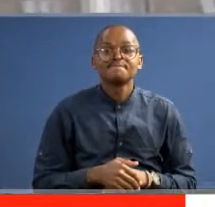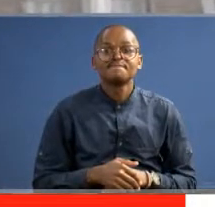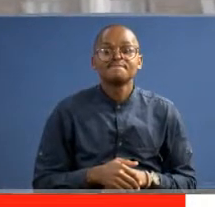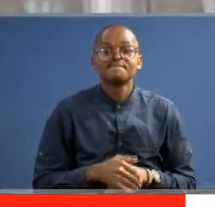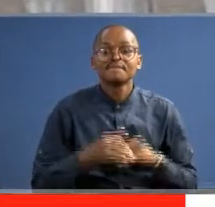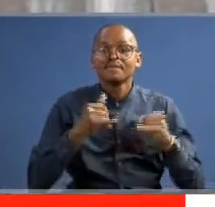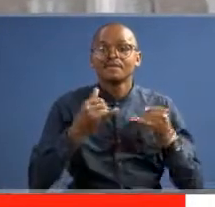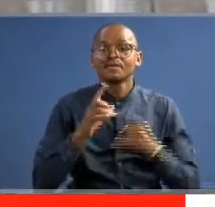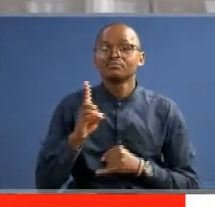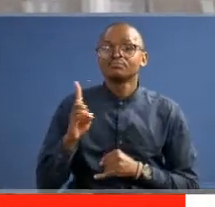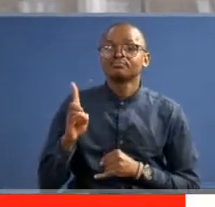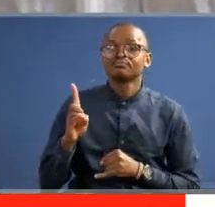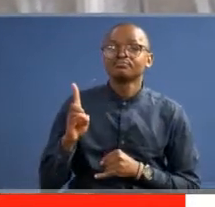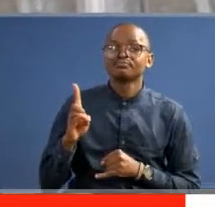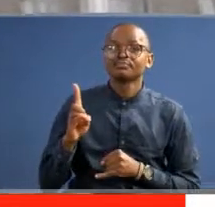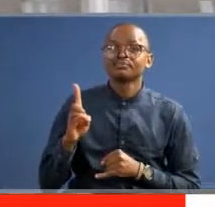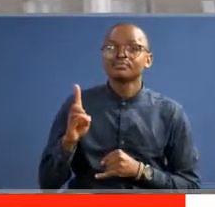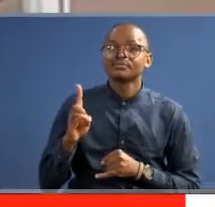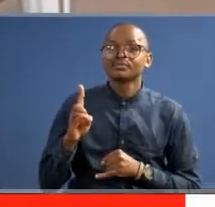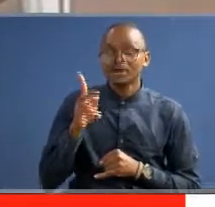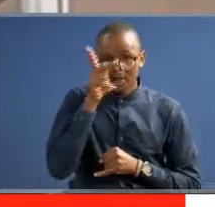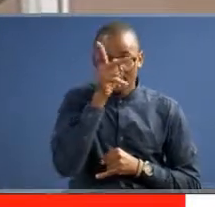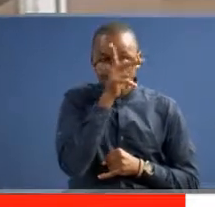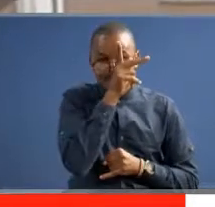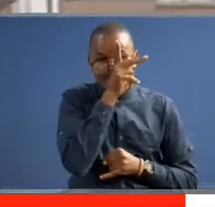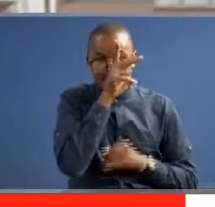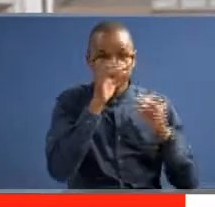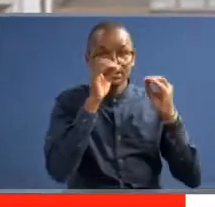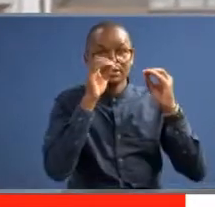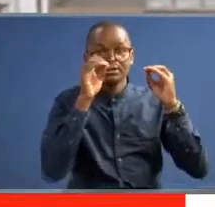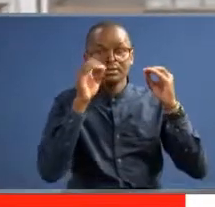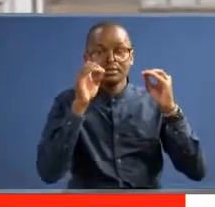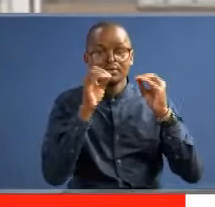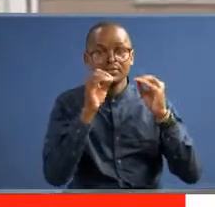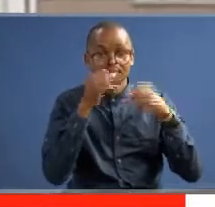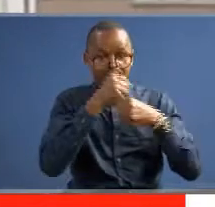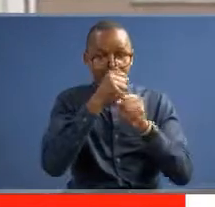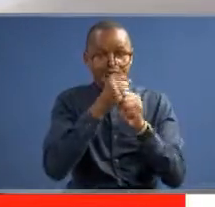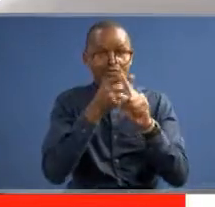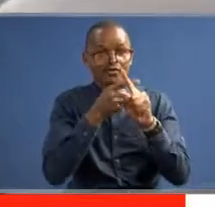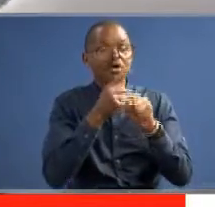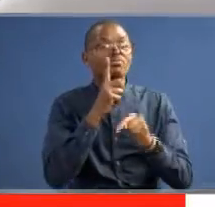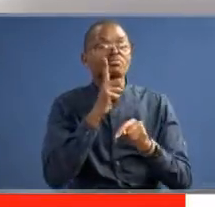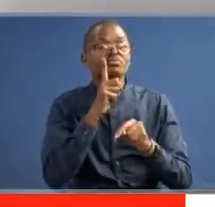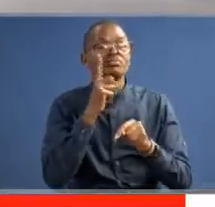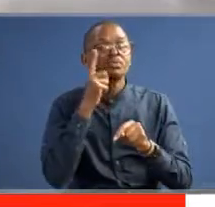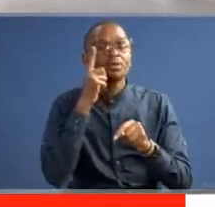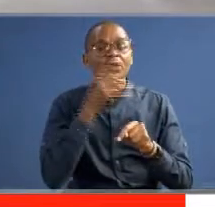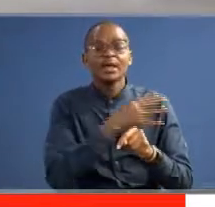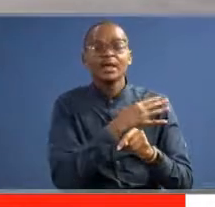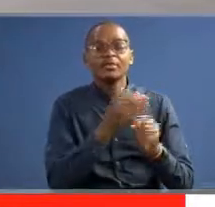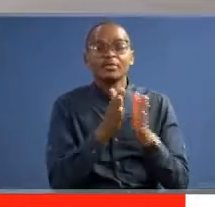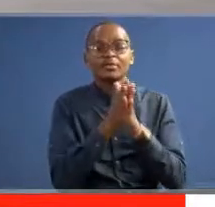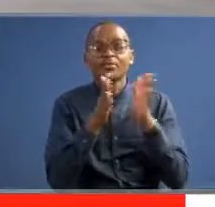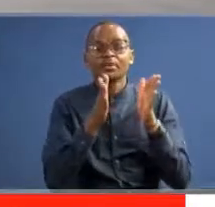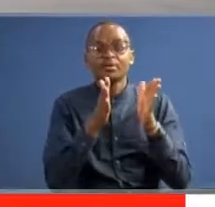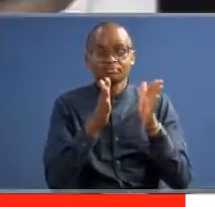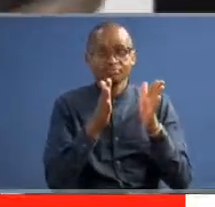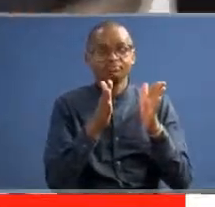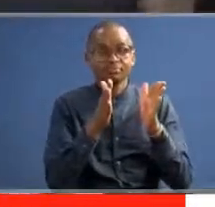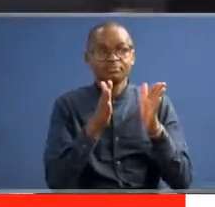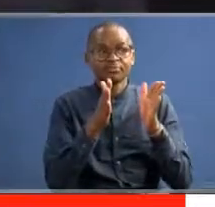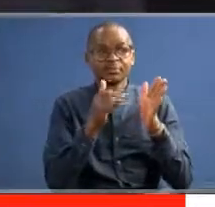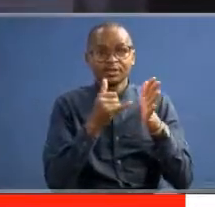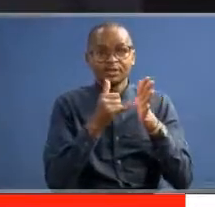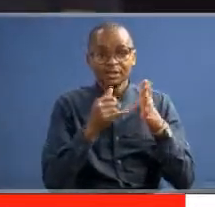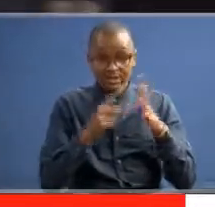The new facility, named Mwai Kibaki Teaching and Referral Hospital, will be operational from tomorrow and will be open to the public.